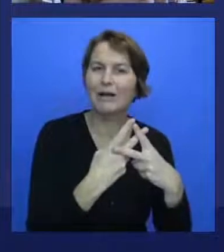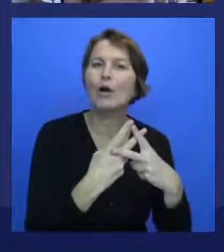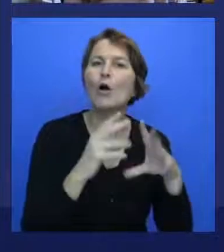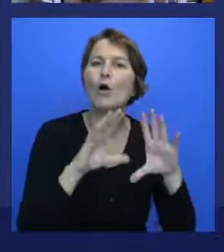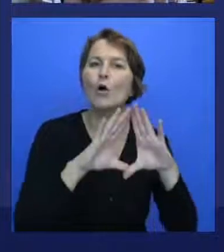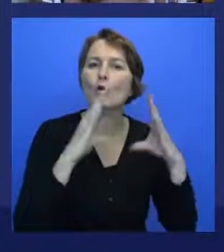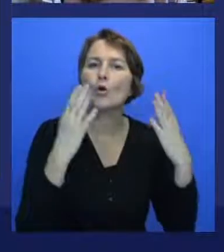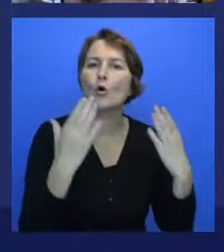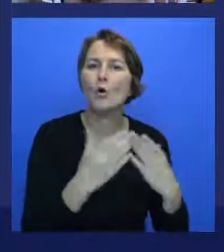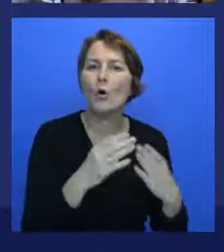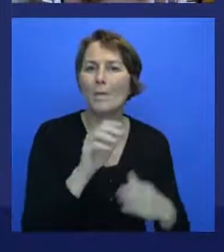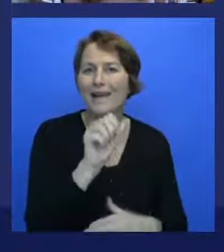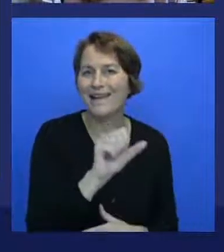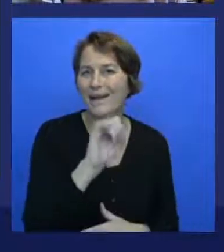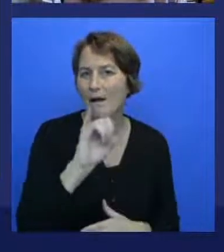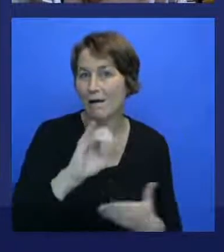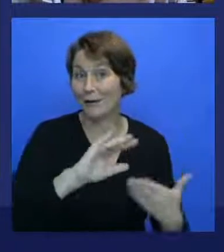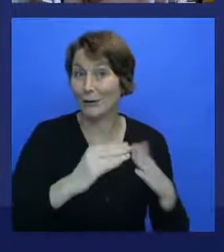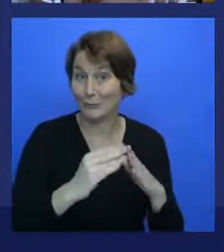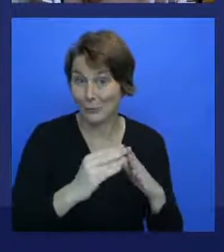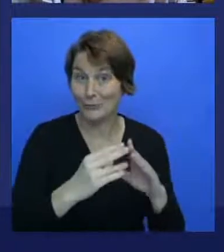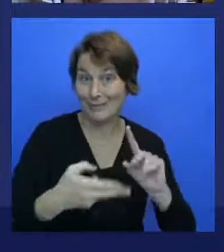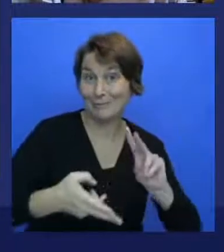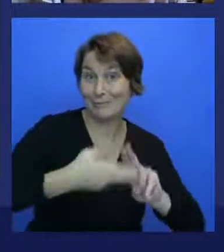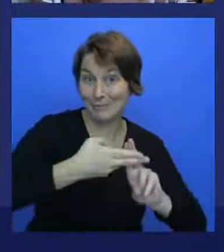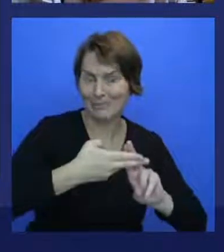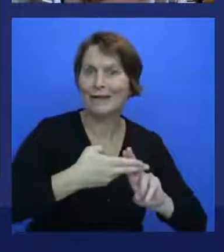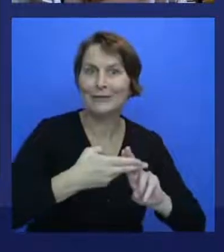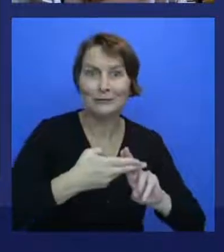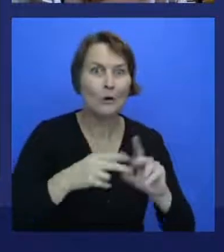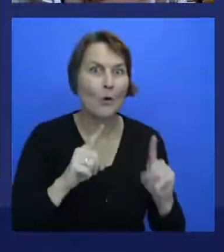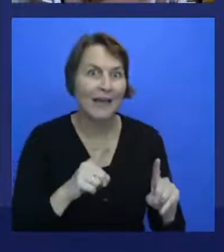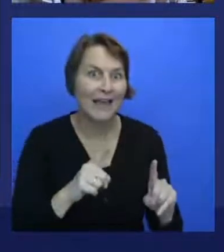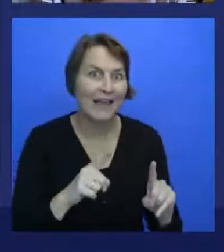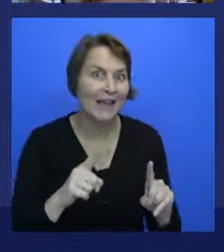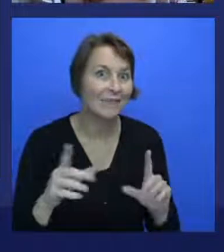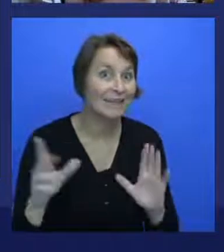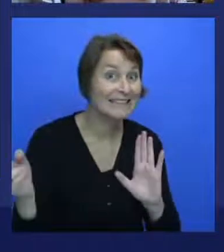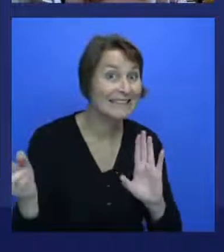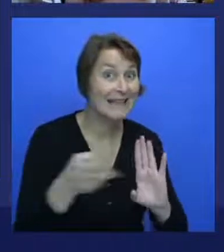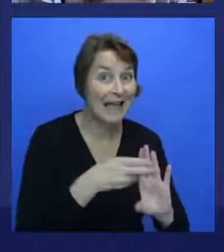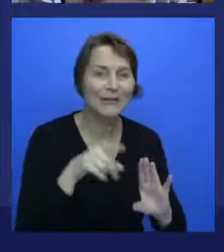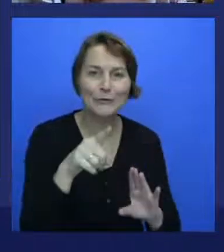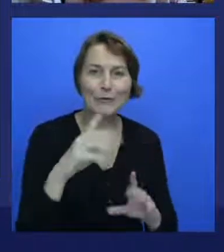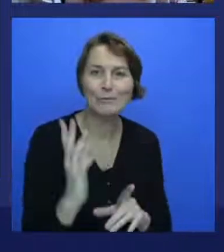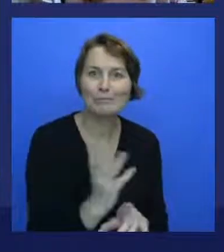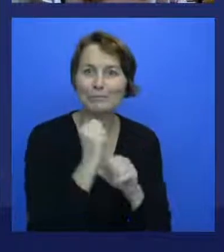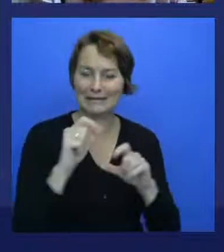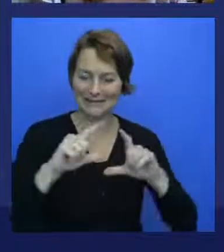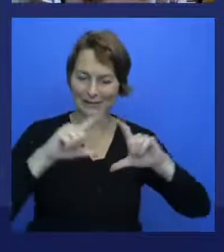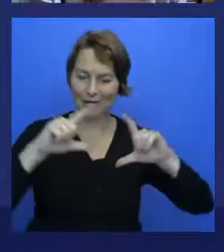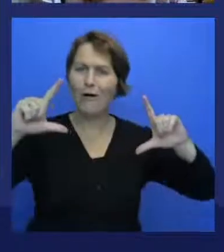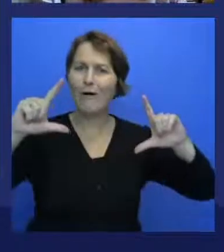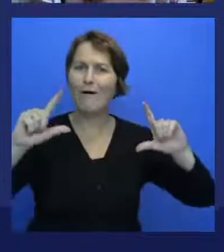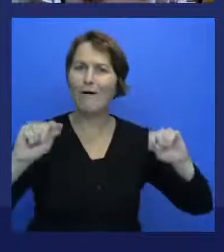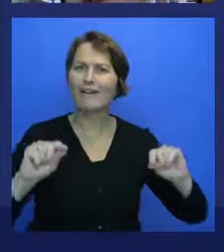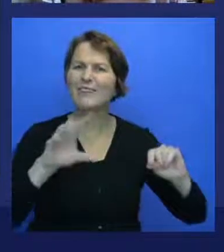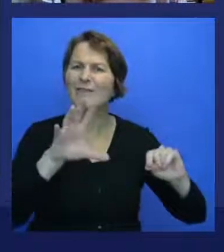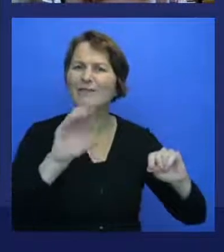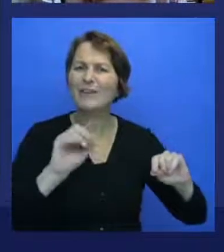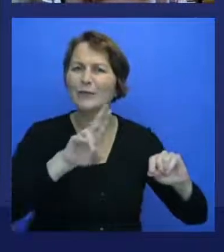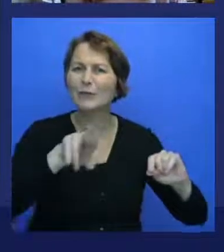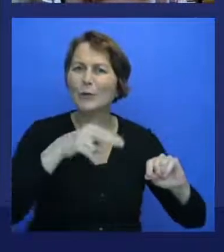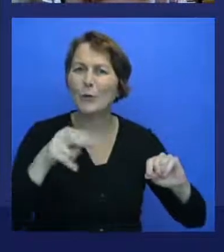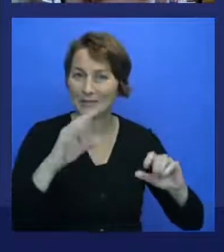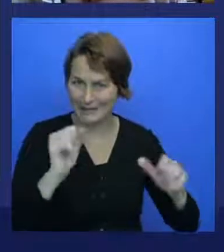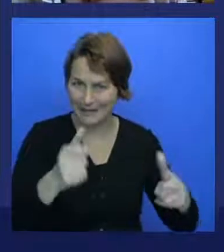win a gift card, $50. That's quite a large amount. I don't know if you can get Azure credits for that. Do you know, Seth?